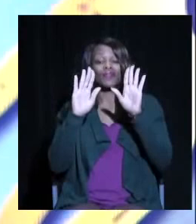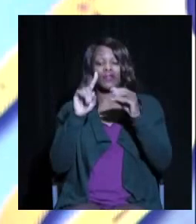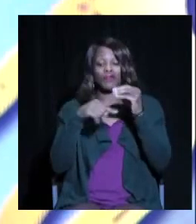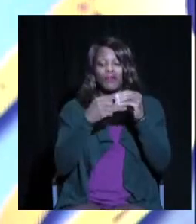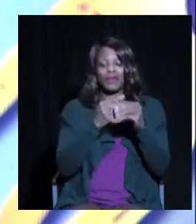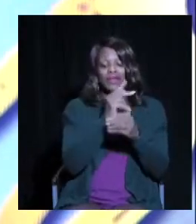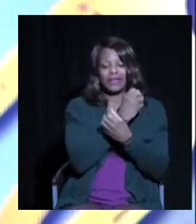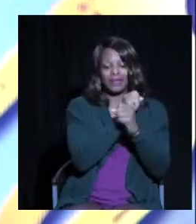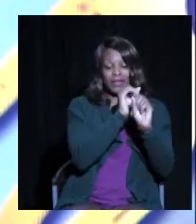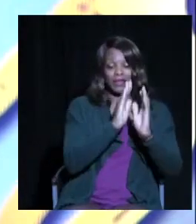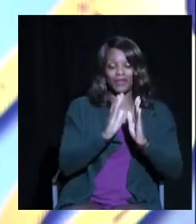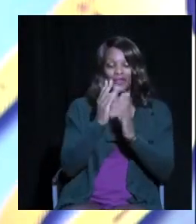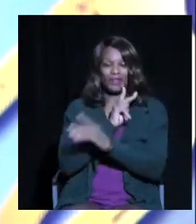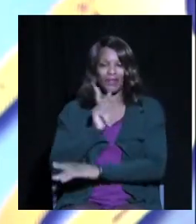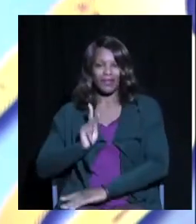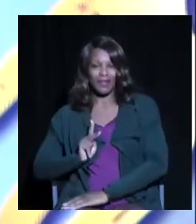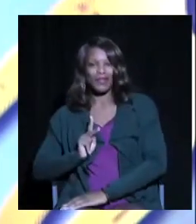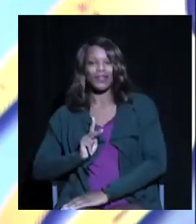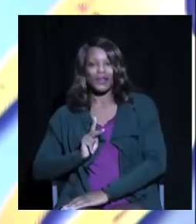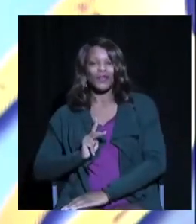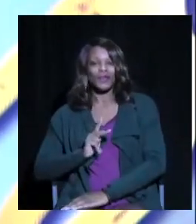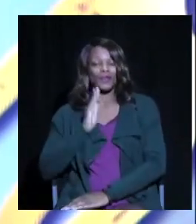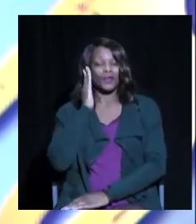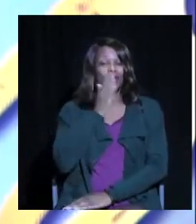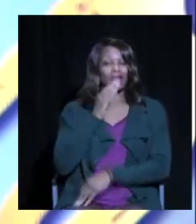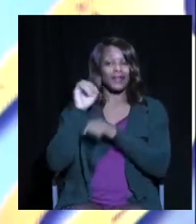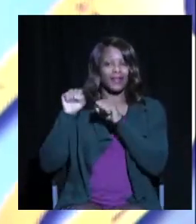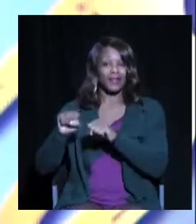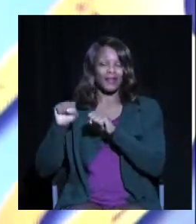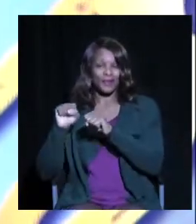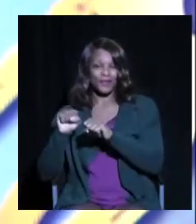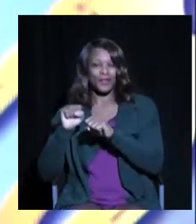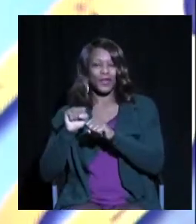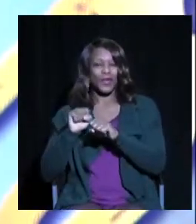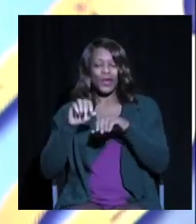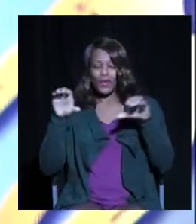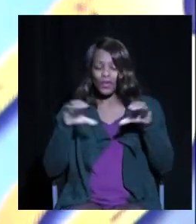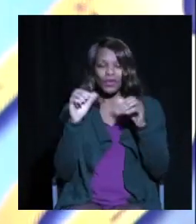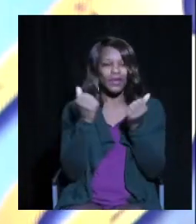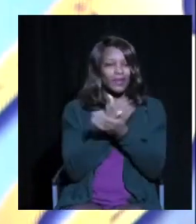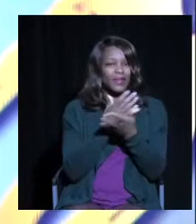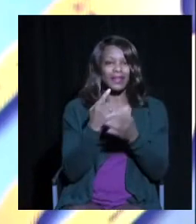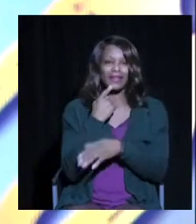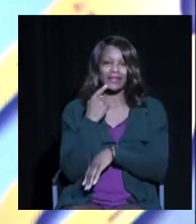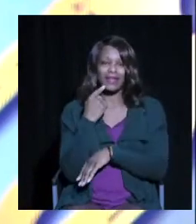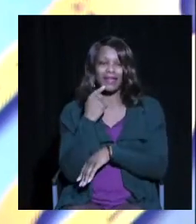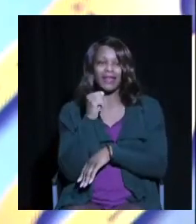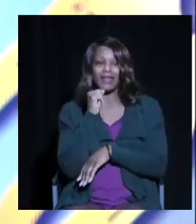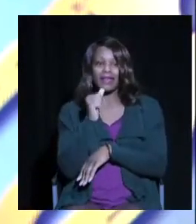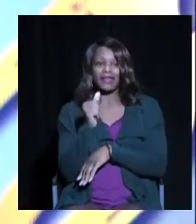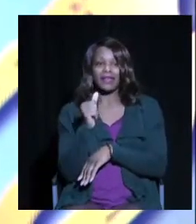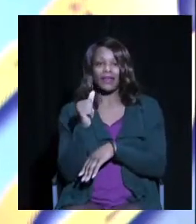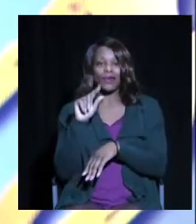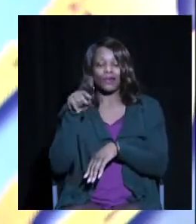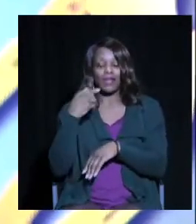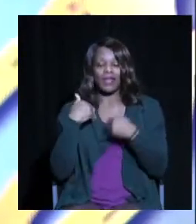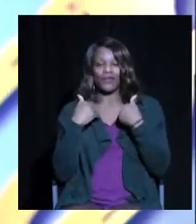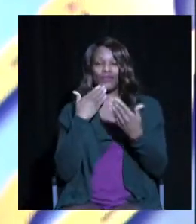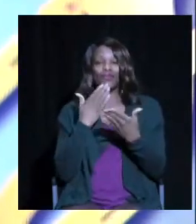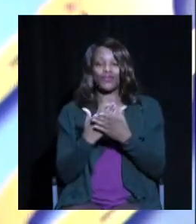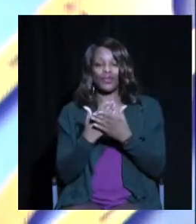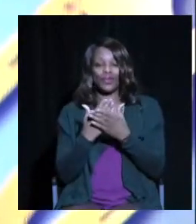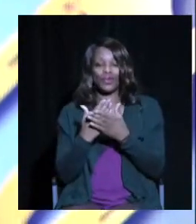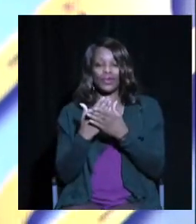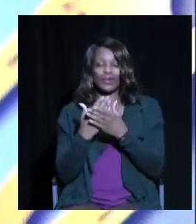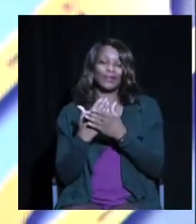King who is both willing and able, who does everything he said, who doesn't just have good intentions. He